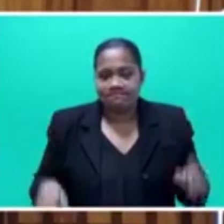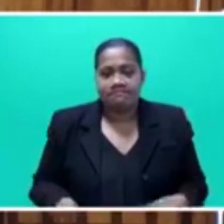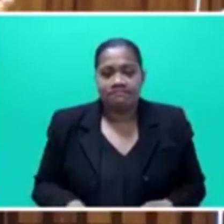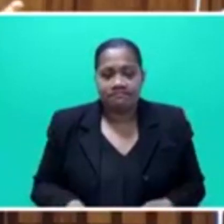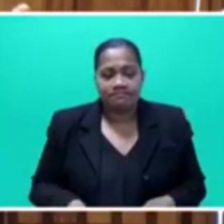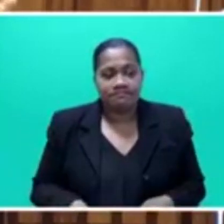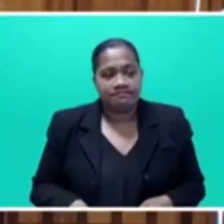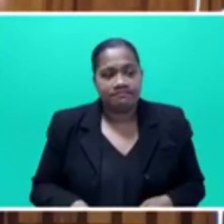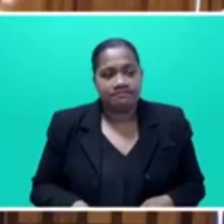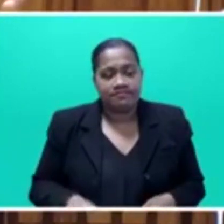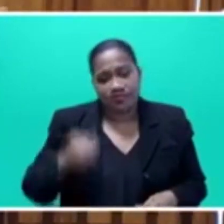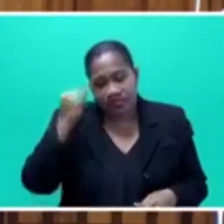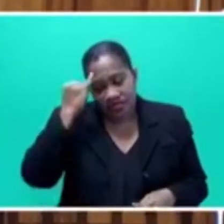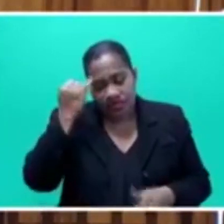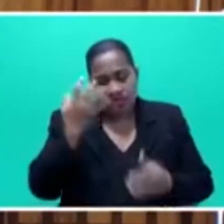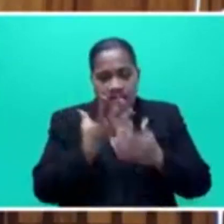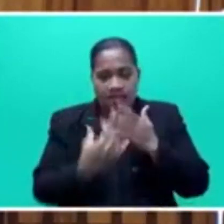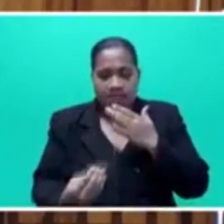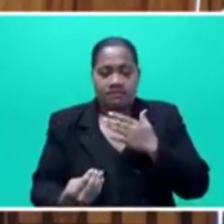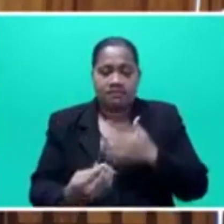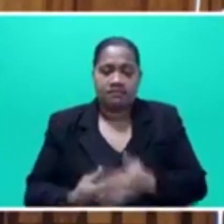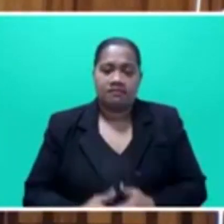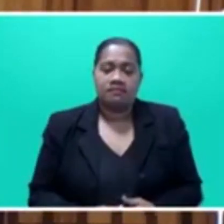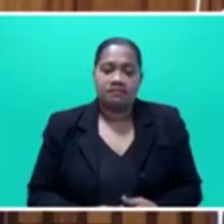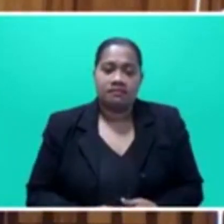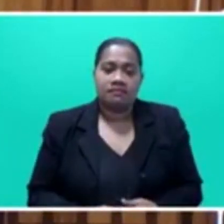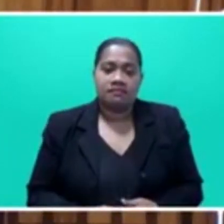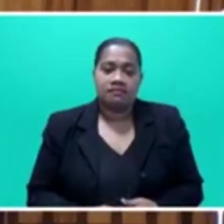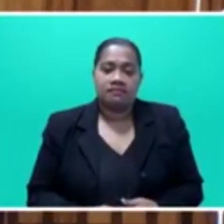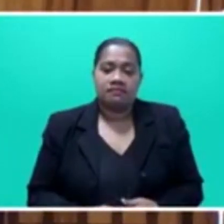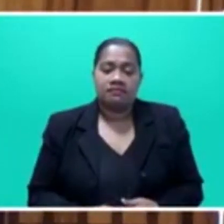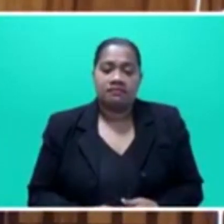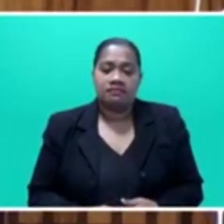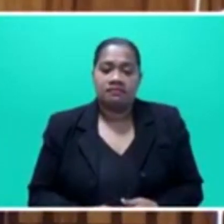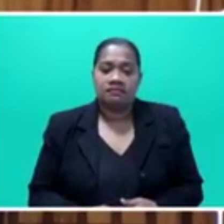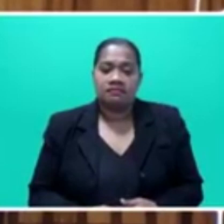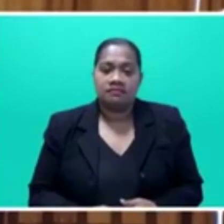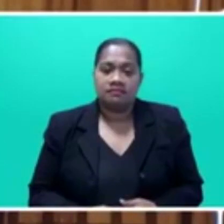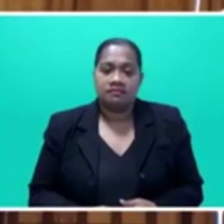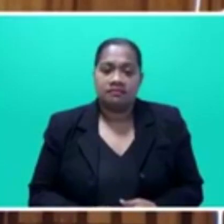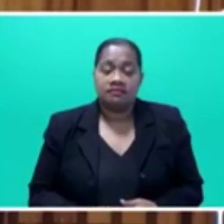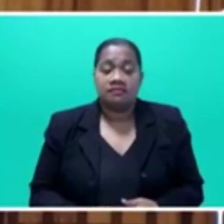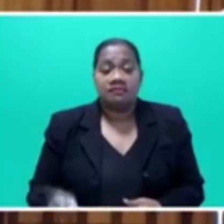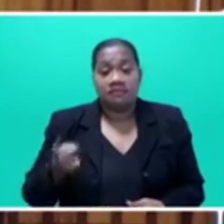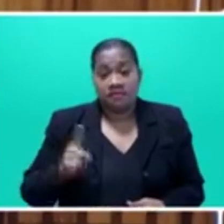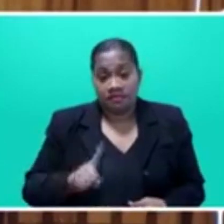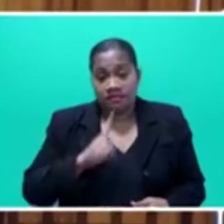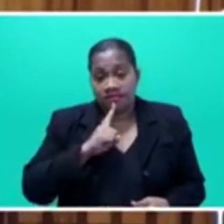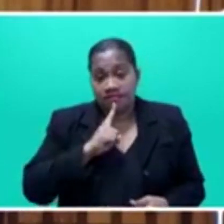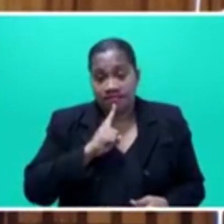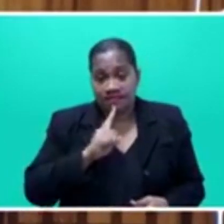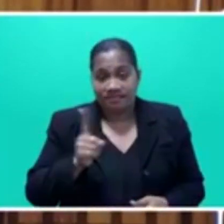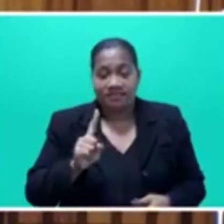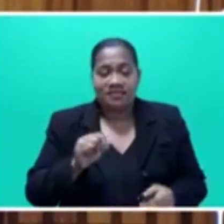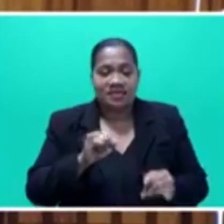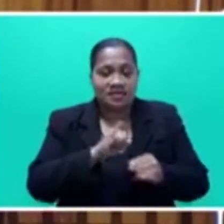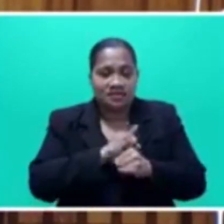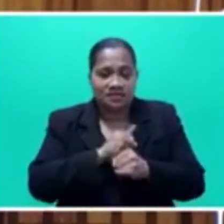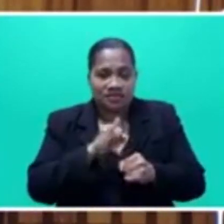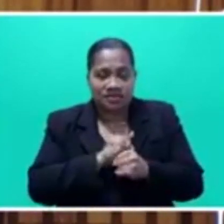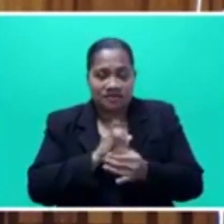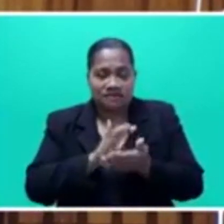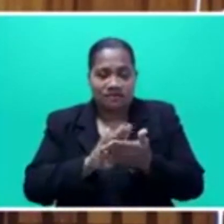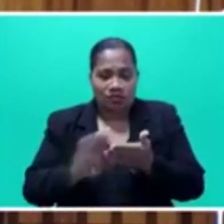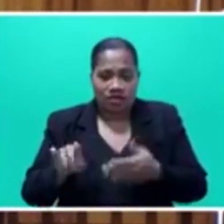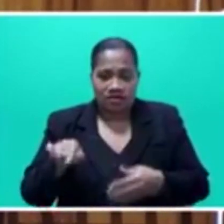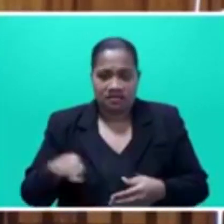Intellectual gap, intellectual void, Mr. Speaker, sir. And, Mr. Speaker, sir, I would say integrity void. Mr. Speaker,